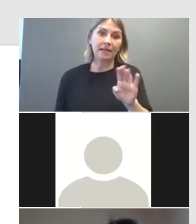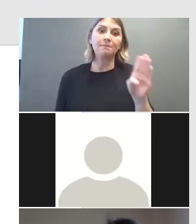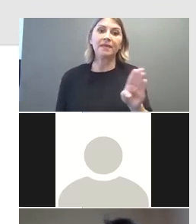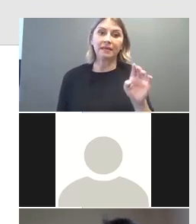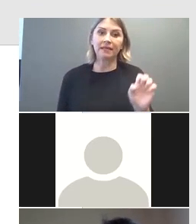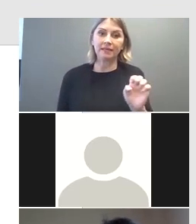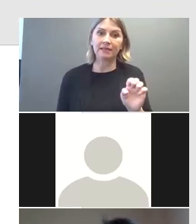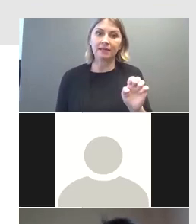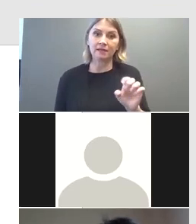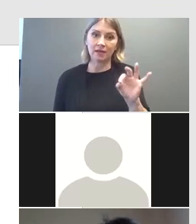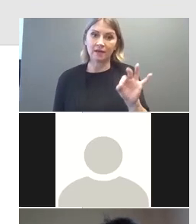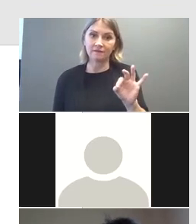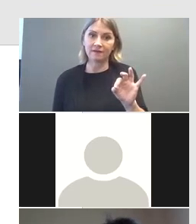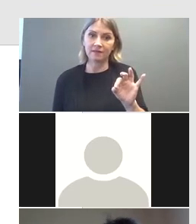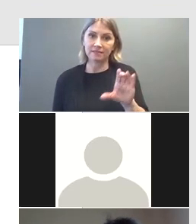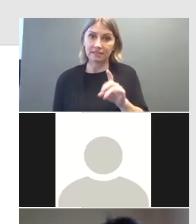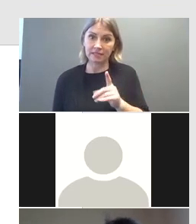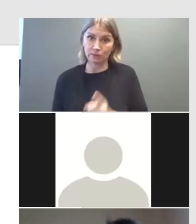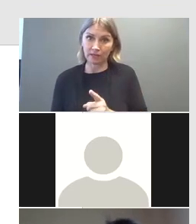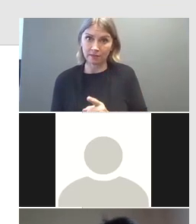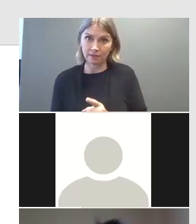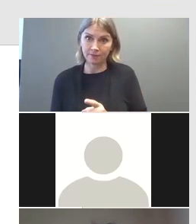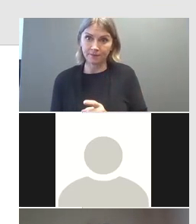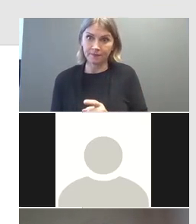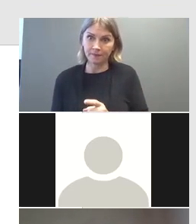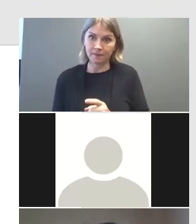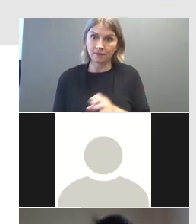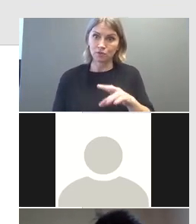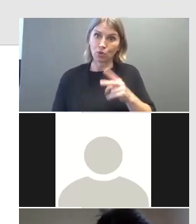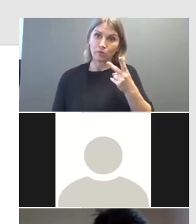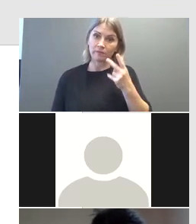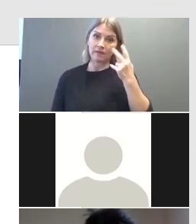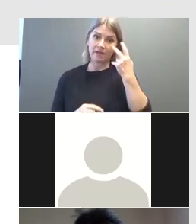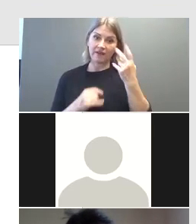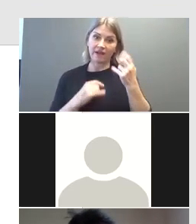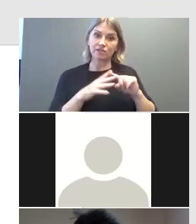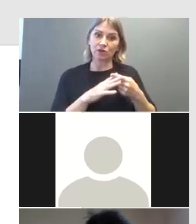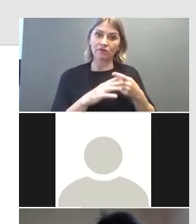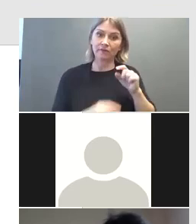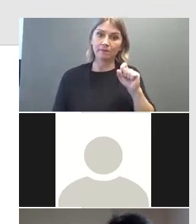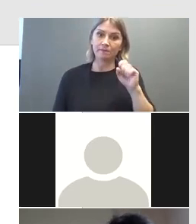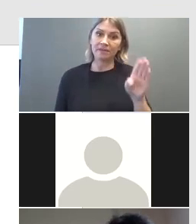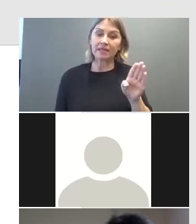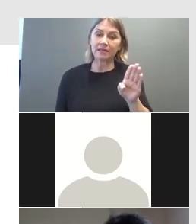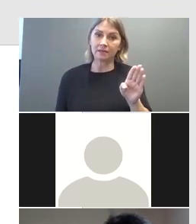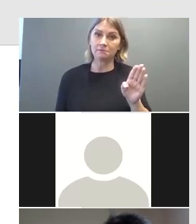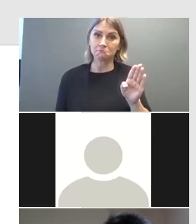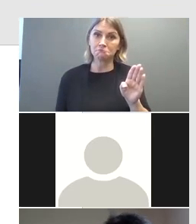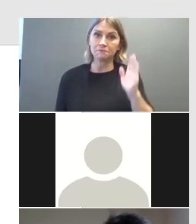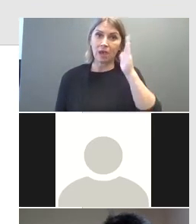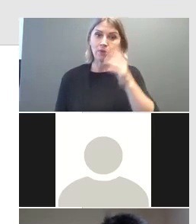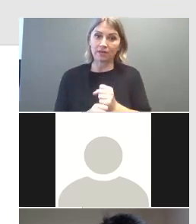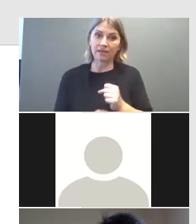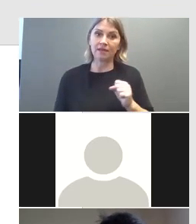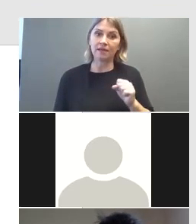C, D, right? Does everyone agree that if I explode from V or from B, I would get B, E,